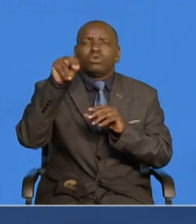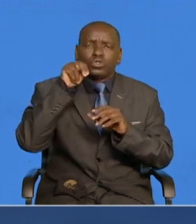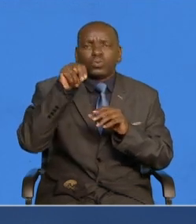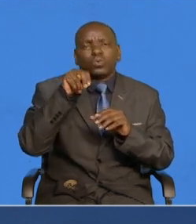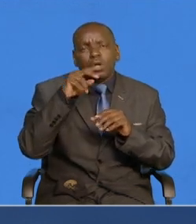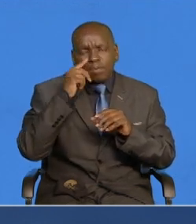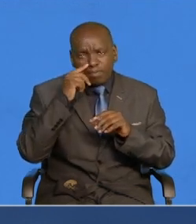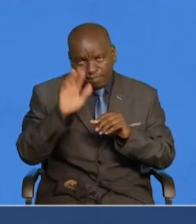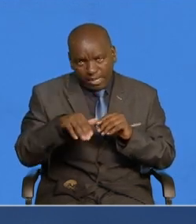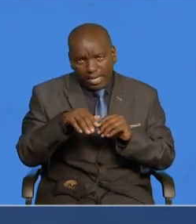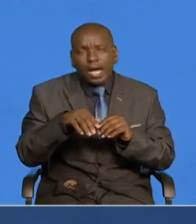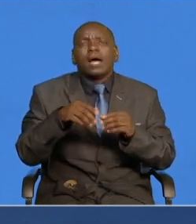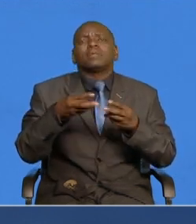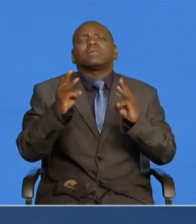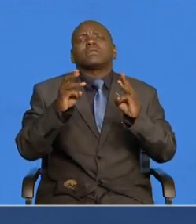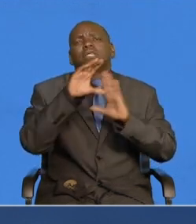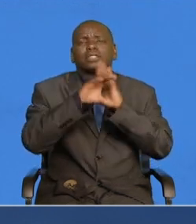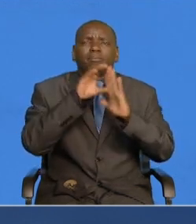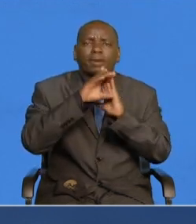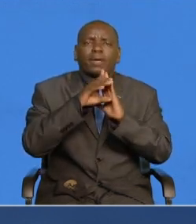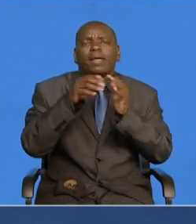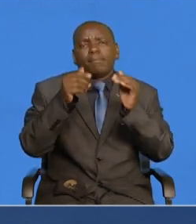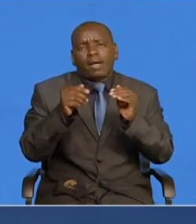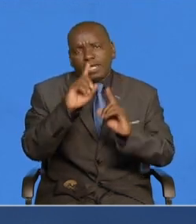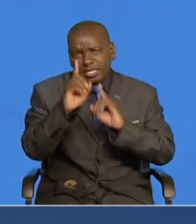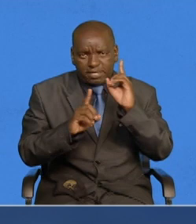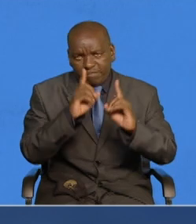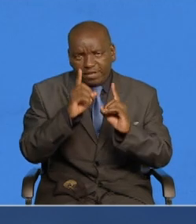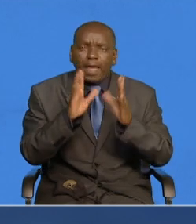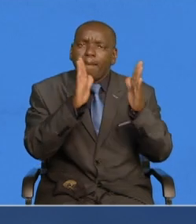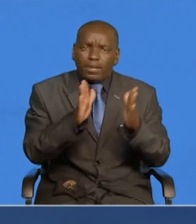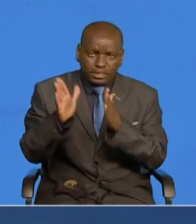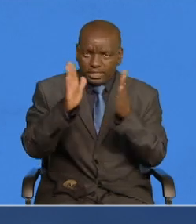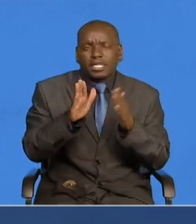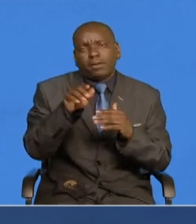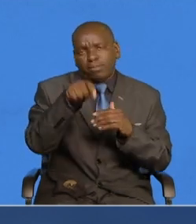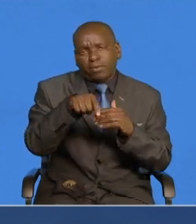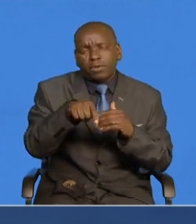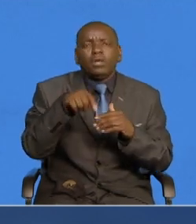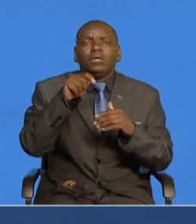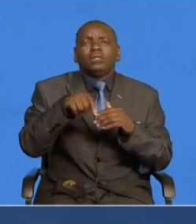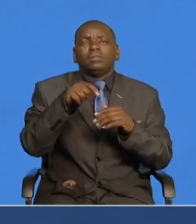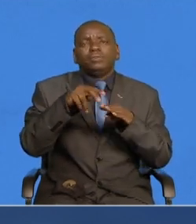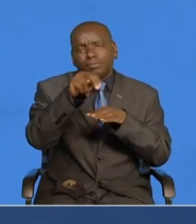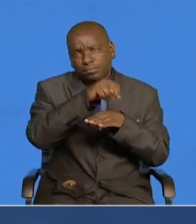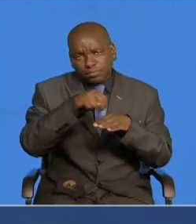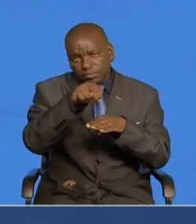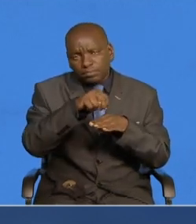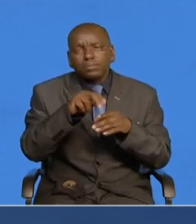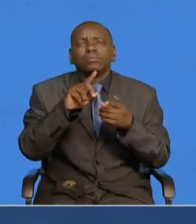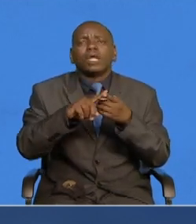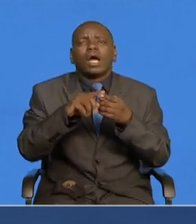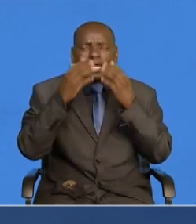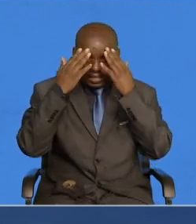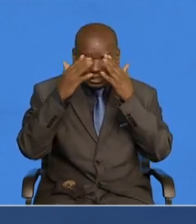have asked if the country is going to adjust its public health and social measures. The national response is